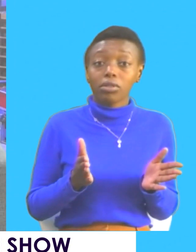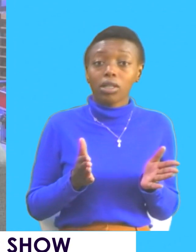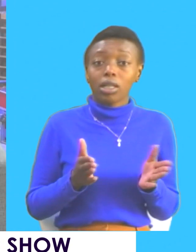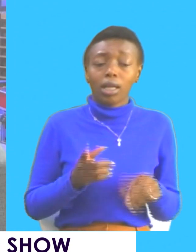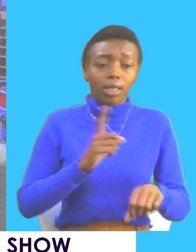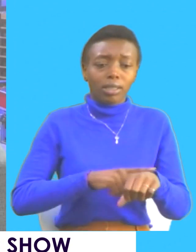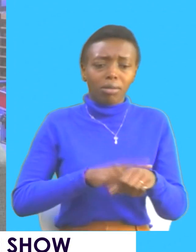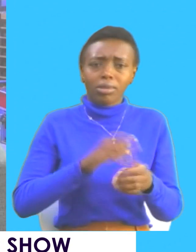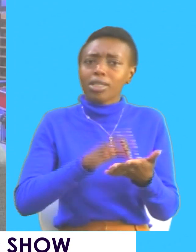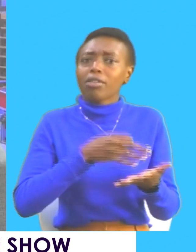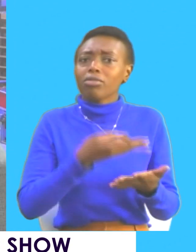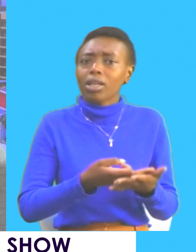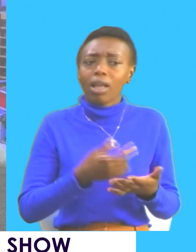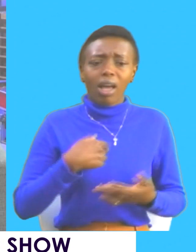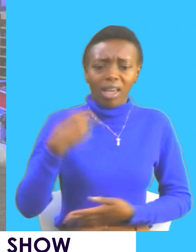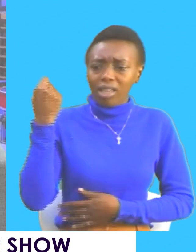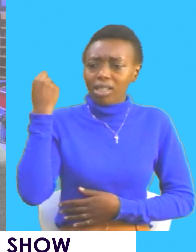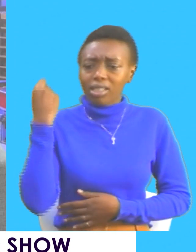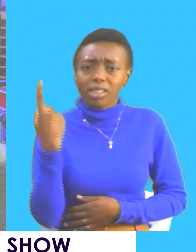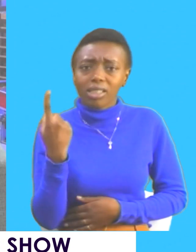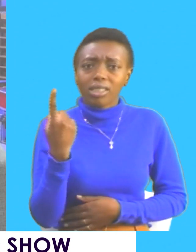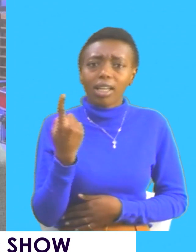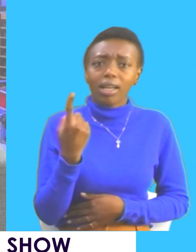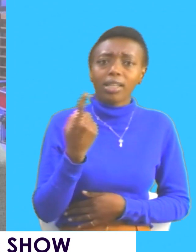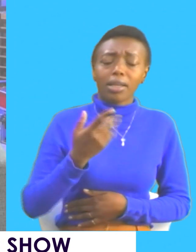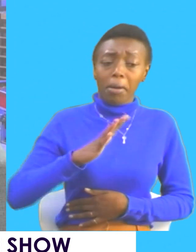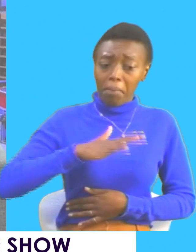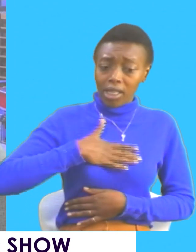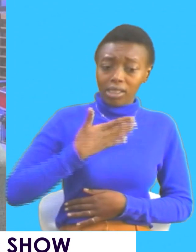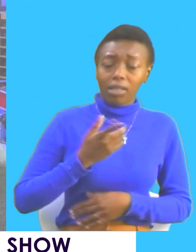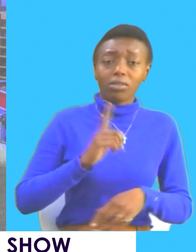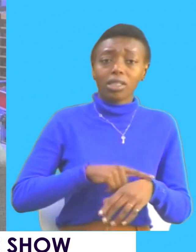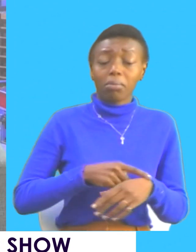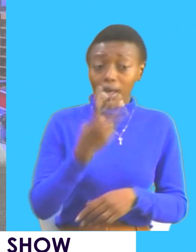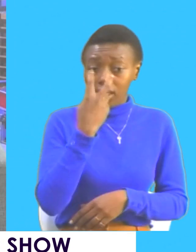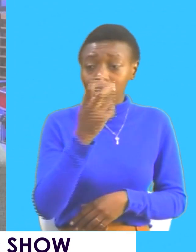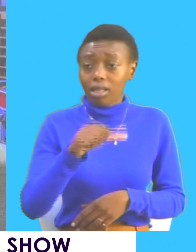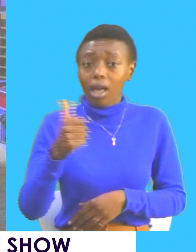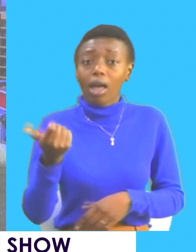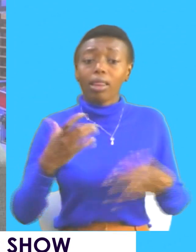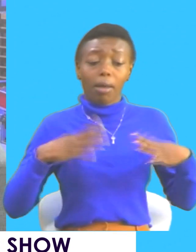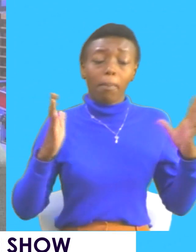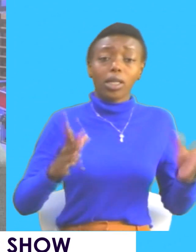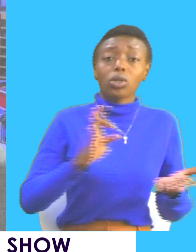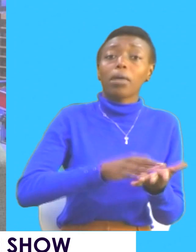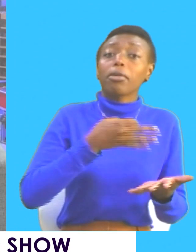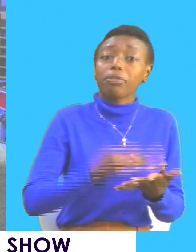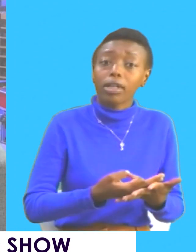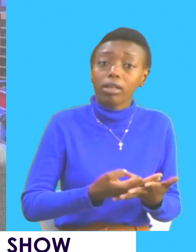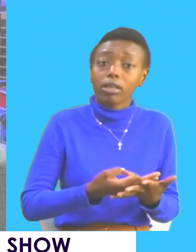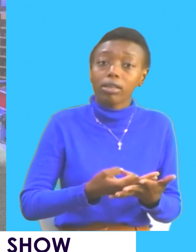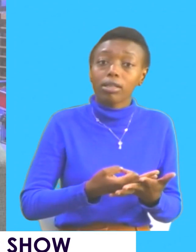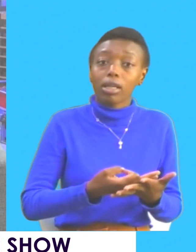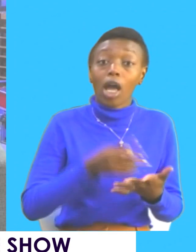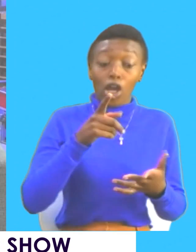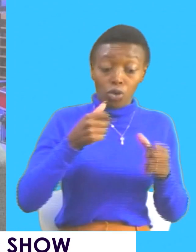from somebody's failures and successes. I don't need to fail to learn. You can move